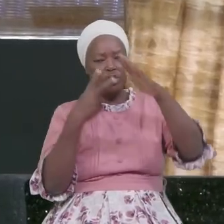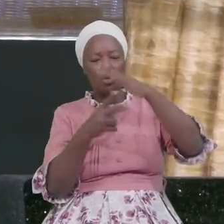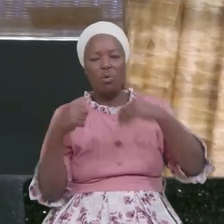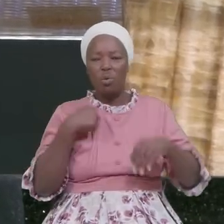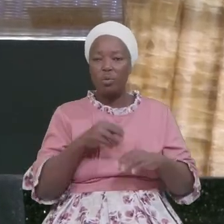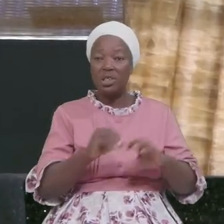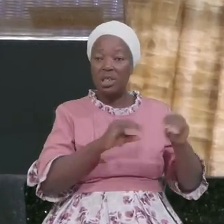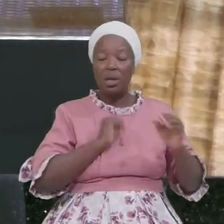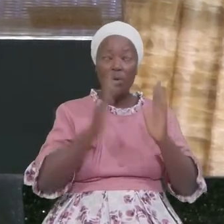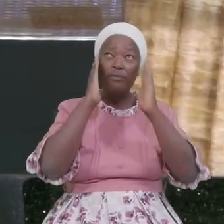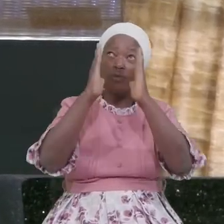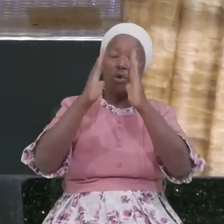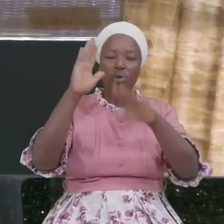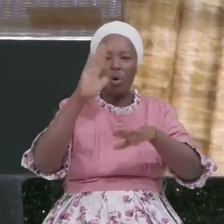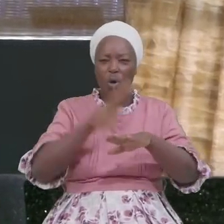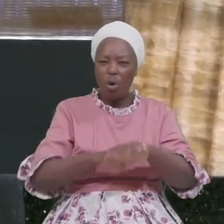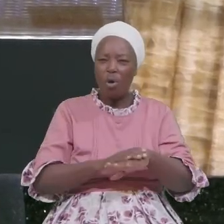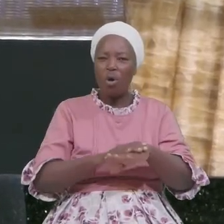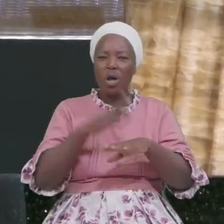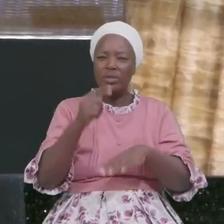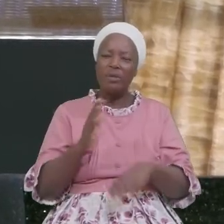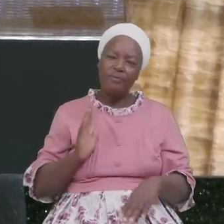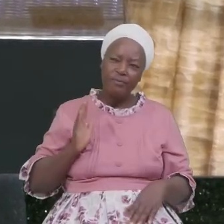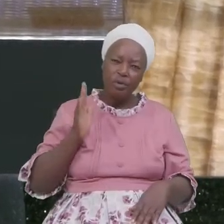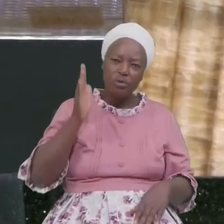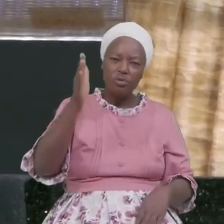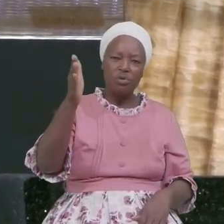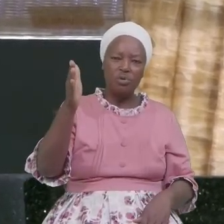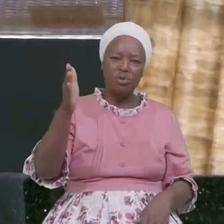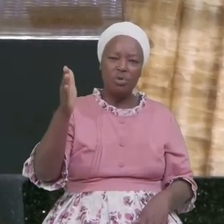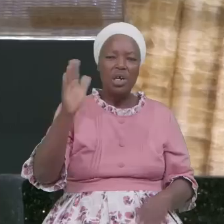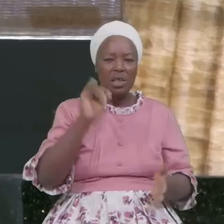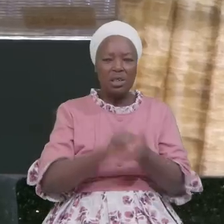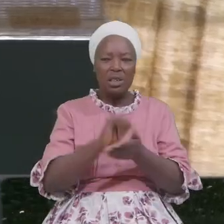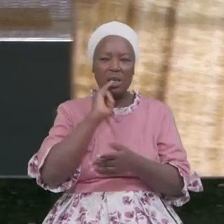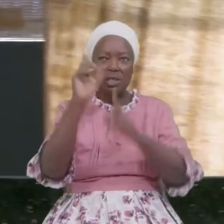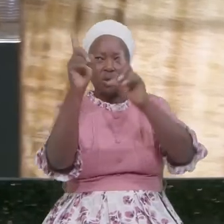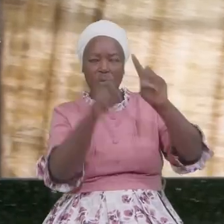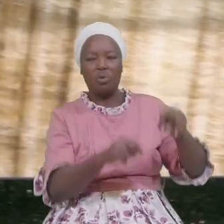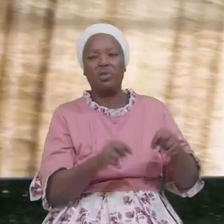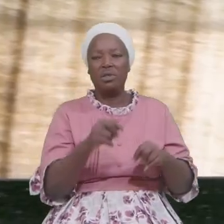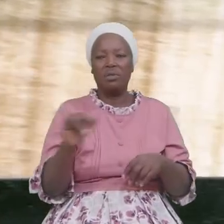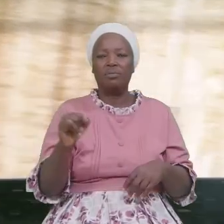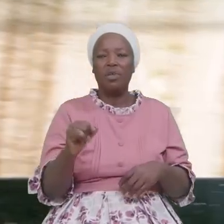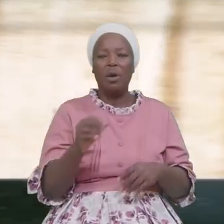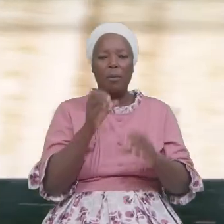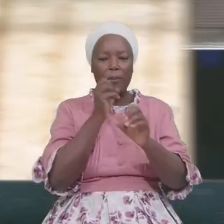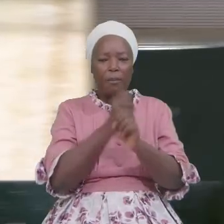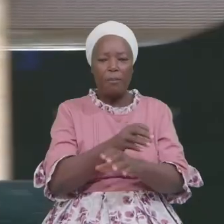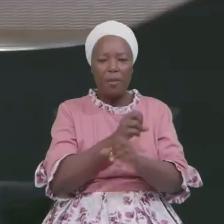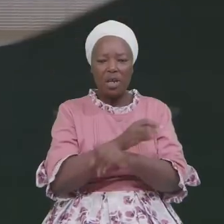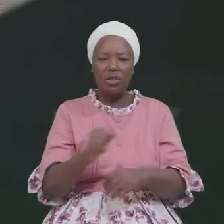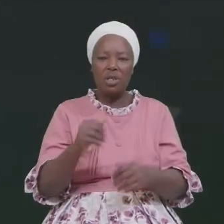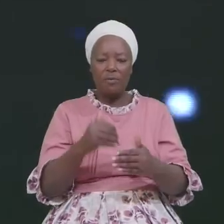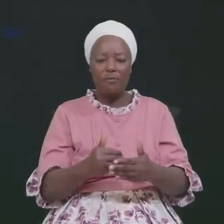our focus on the future that is coming ahead. Marching